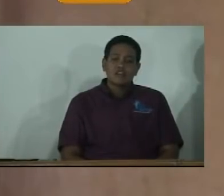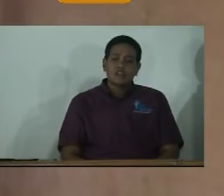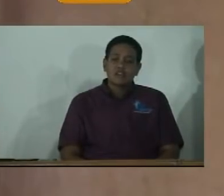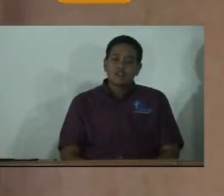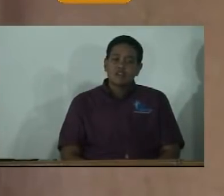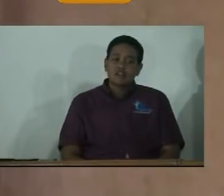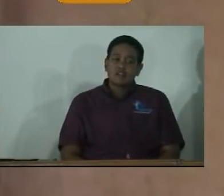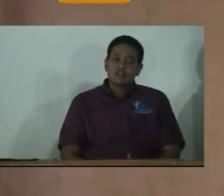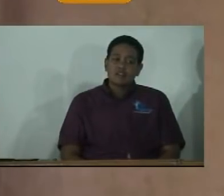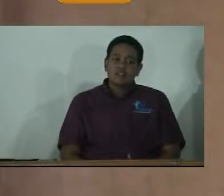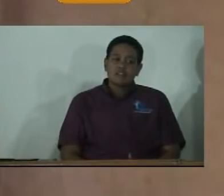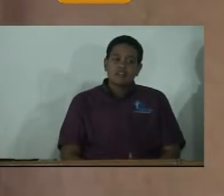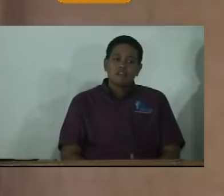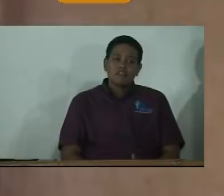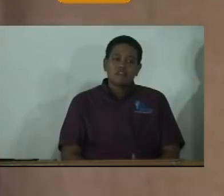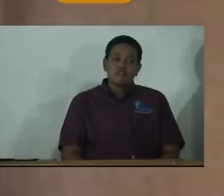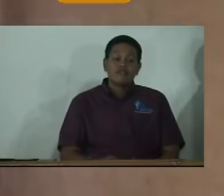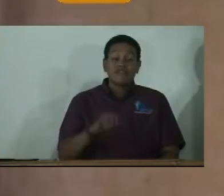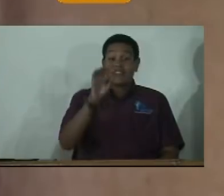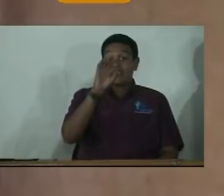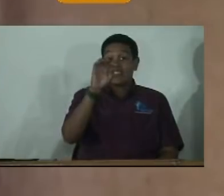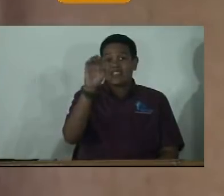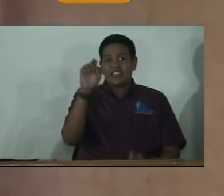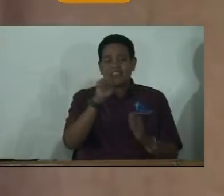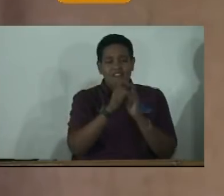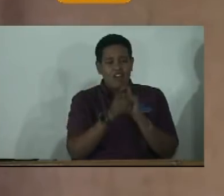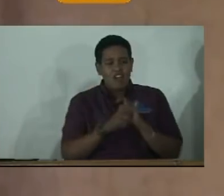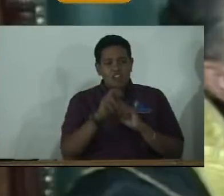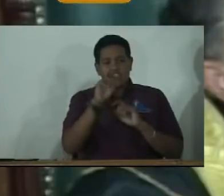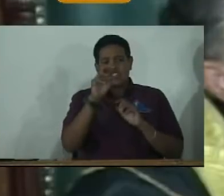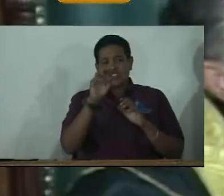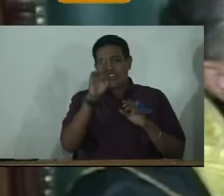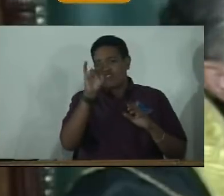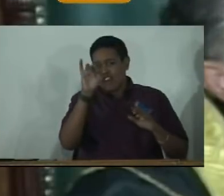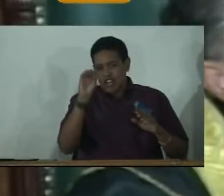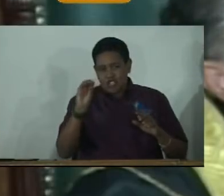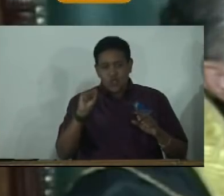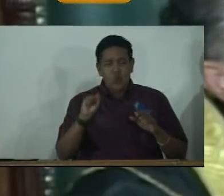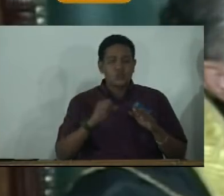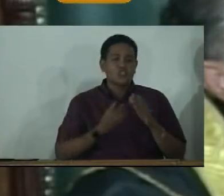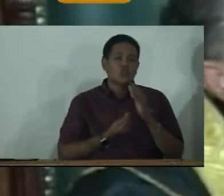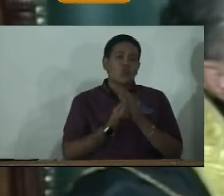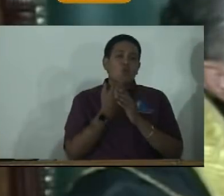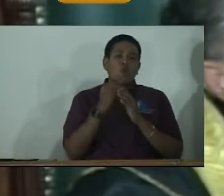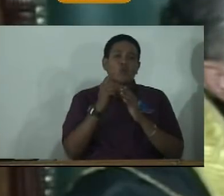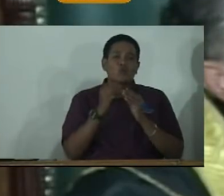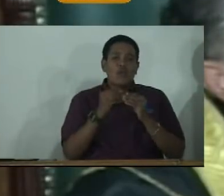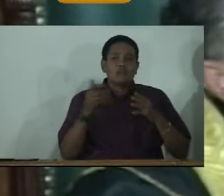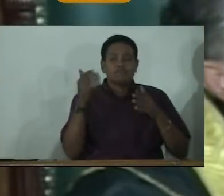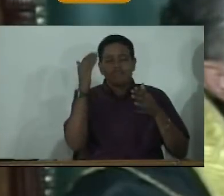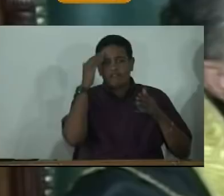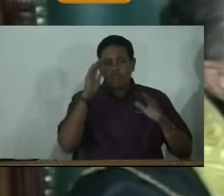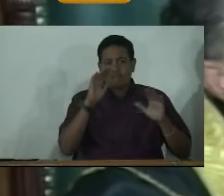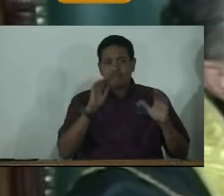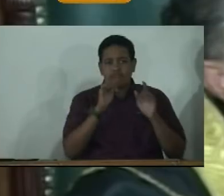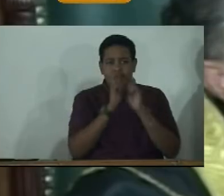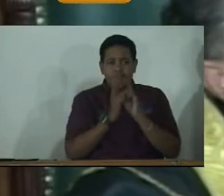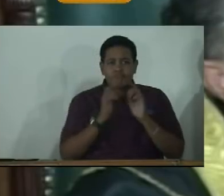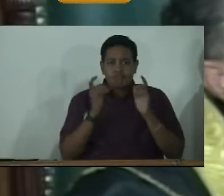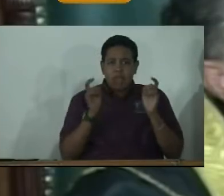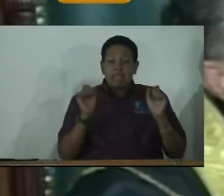The feed conversion ratios, the growth rates, etc. What we need now is a